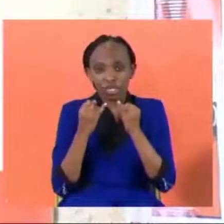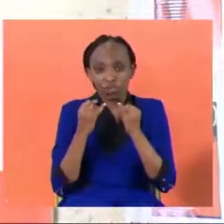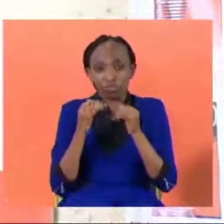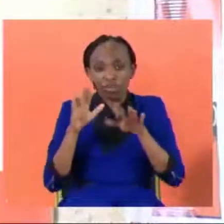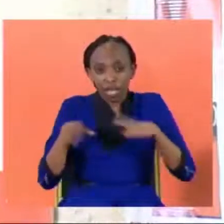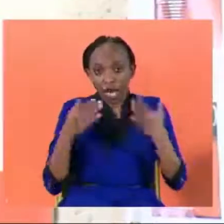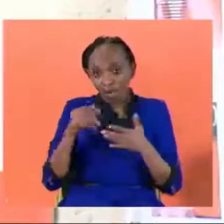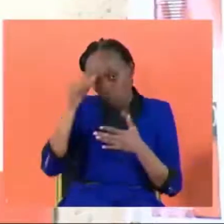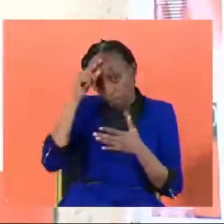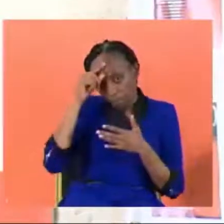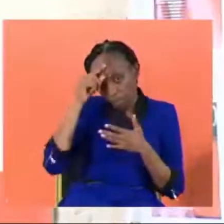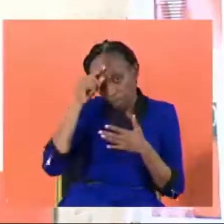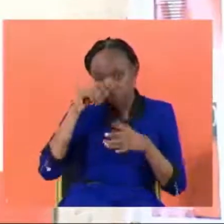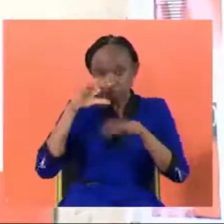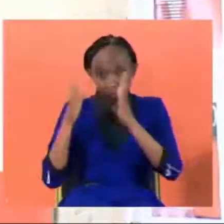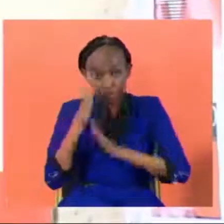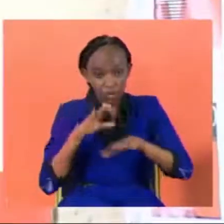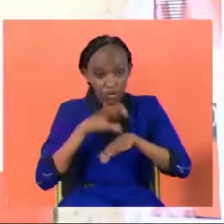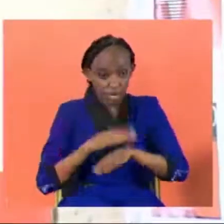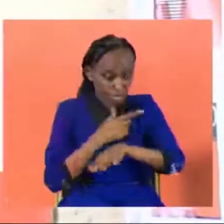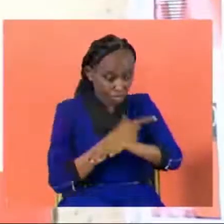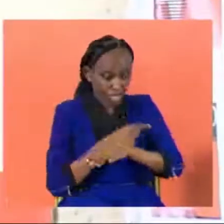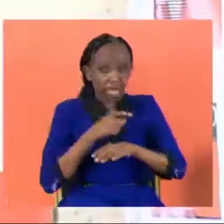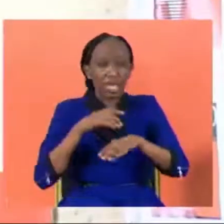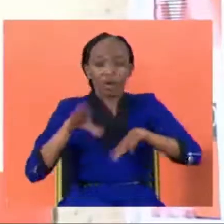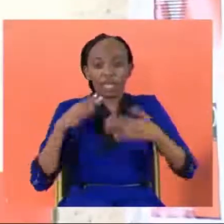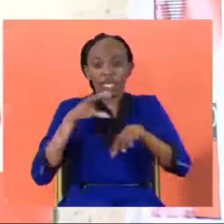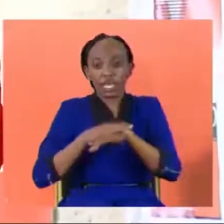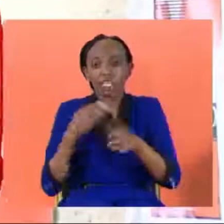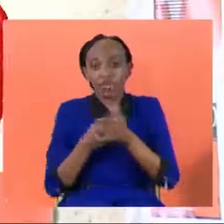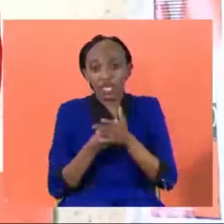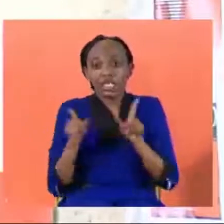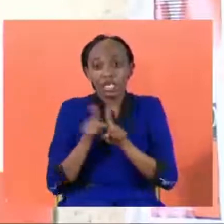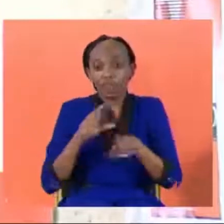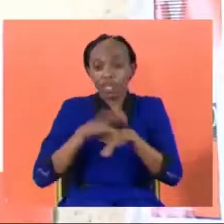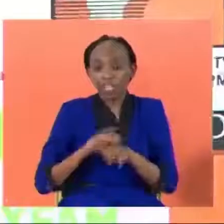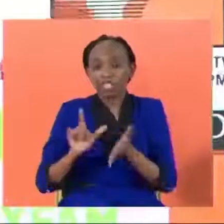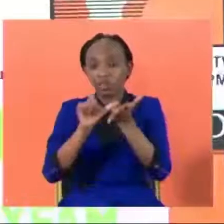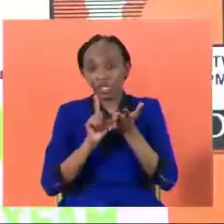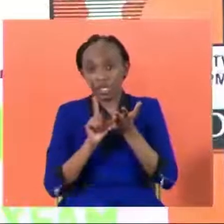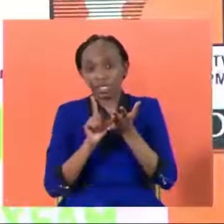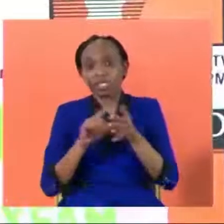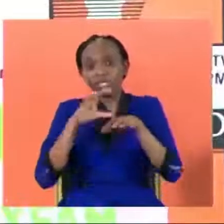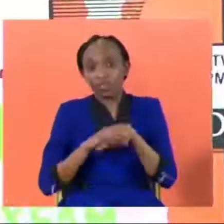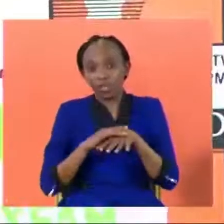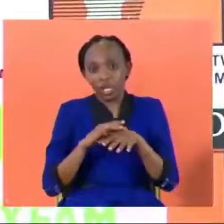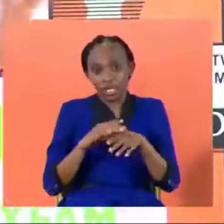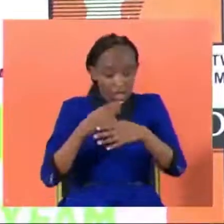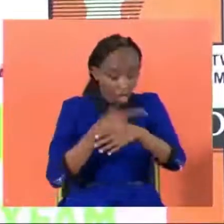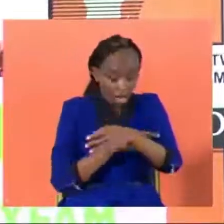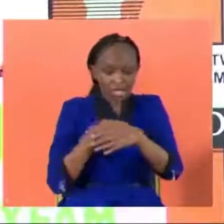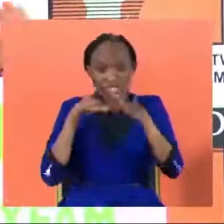governments are planning on getting the vaccines. Are they getting financing for it? Are they getting into debt to get access to these